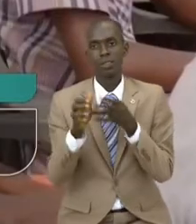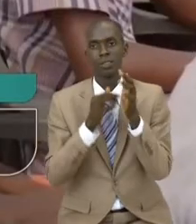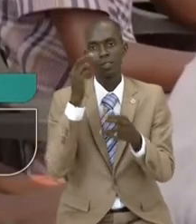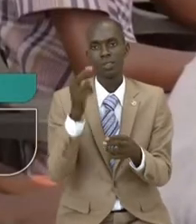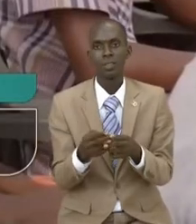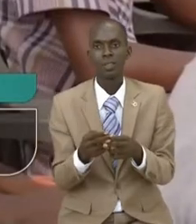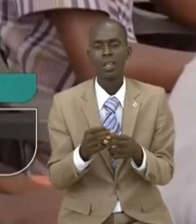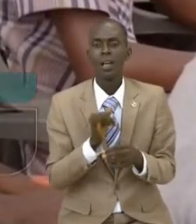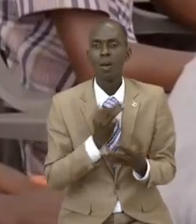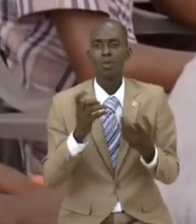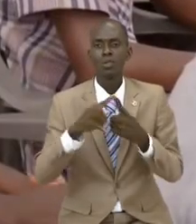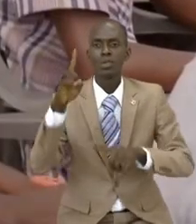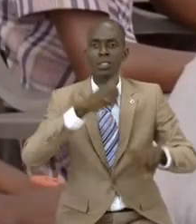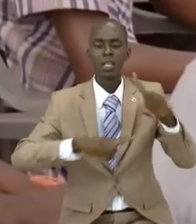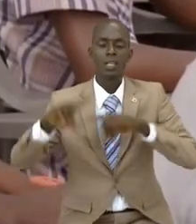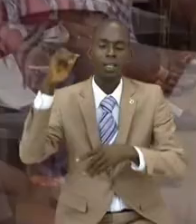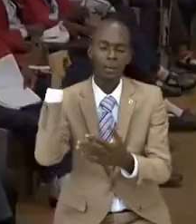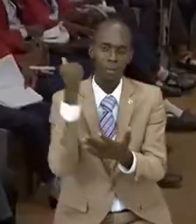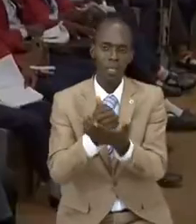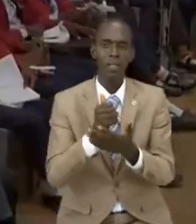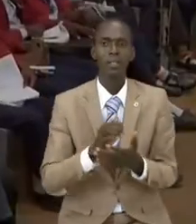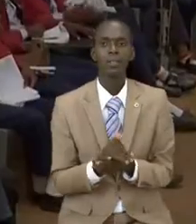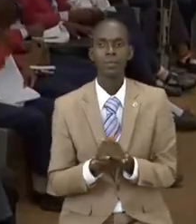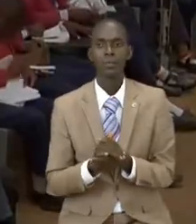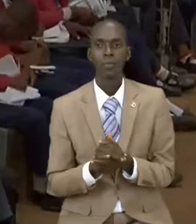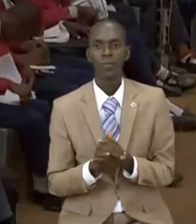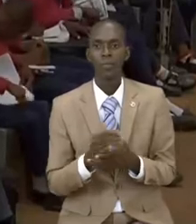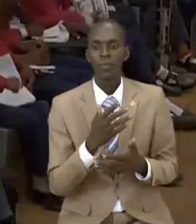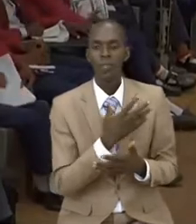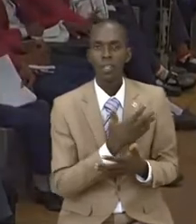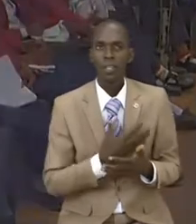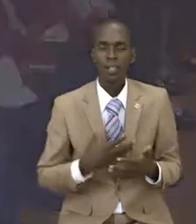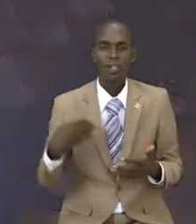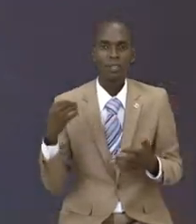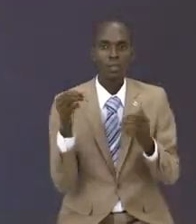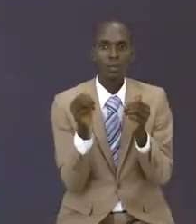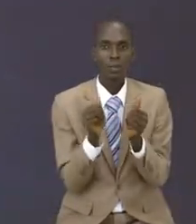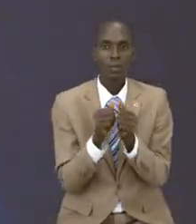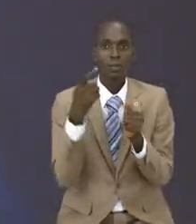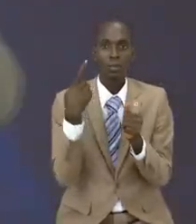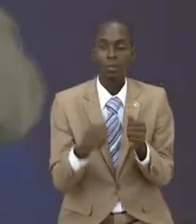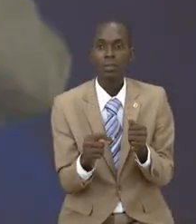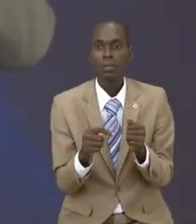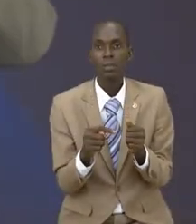eagle. I want a better amen. An amen with the sunshine.